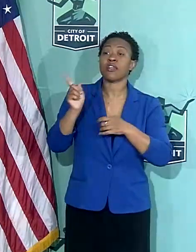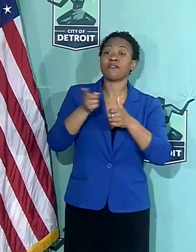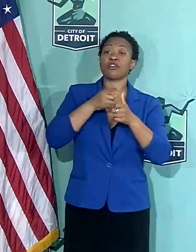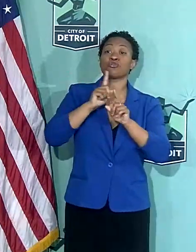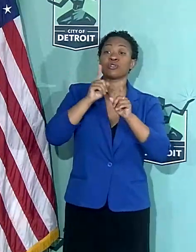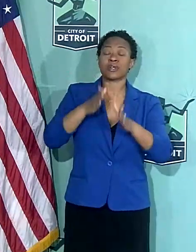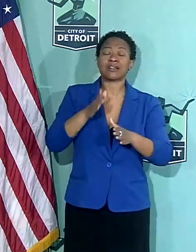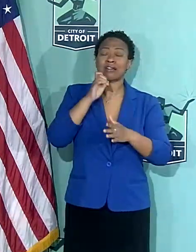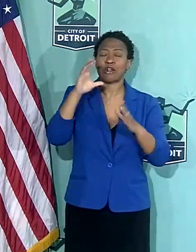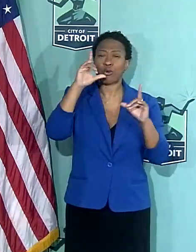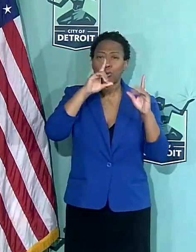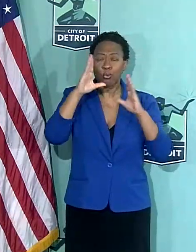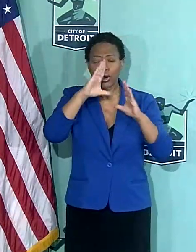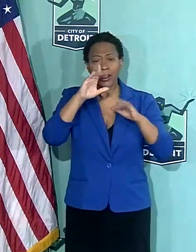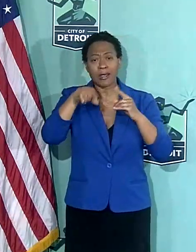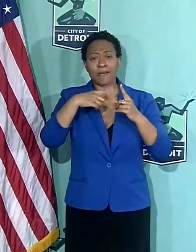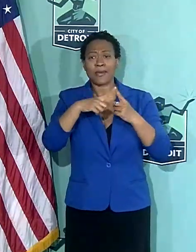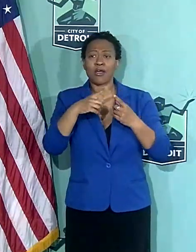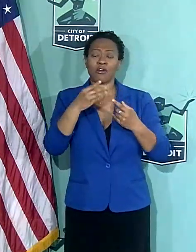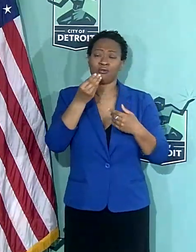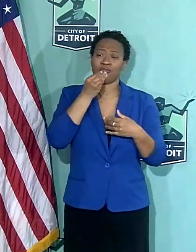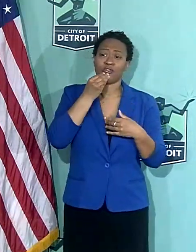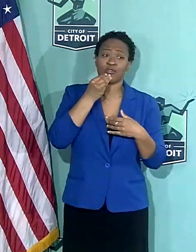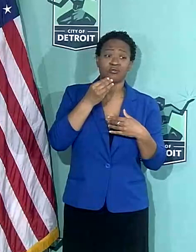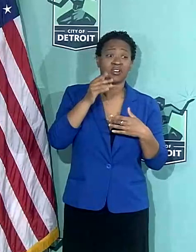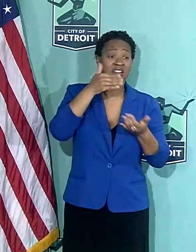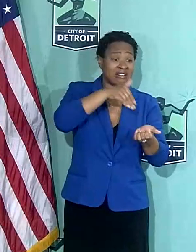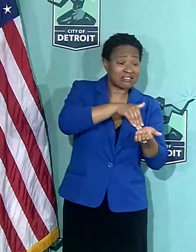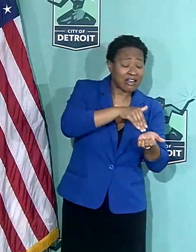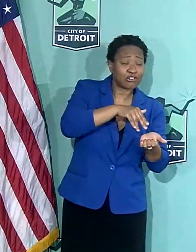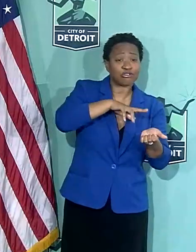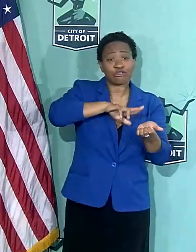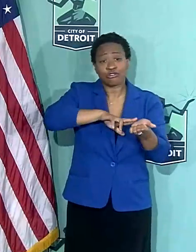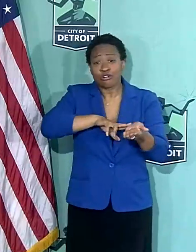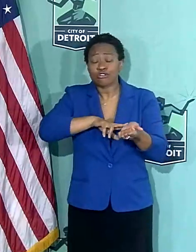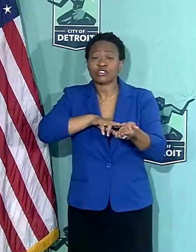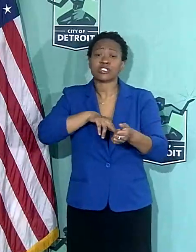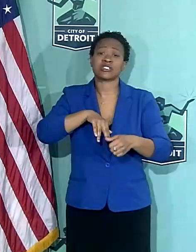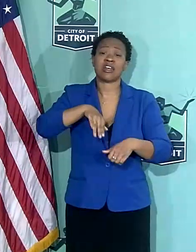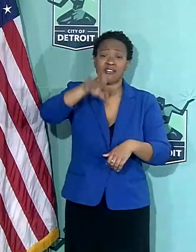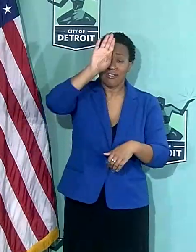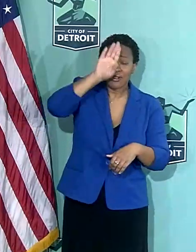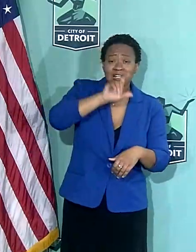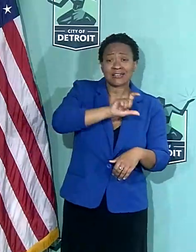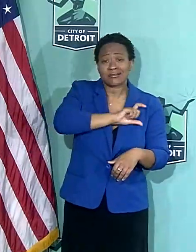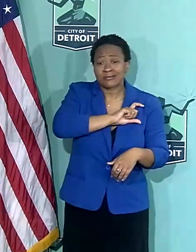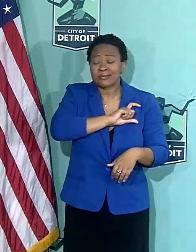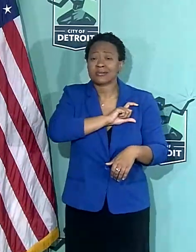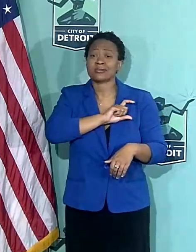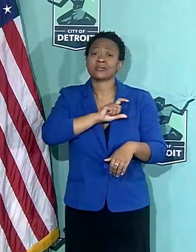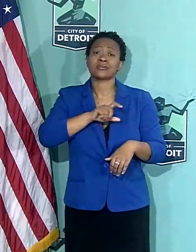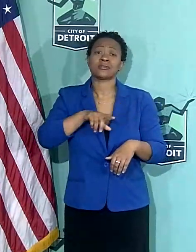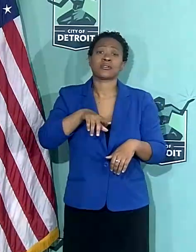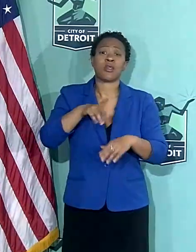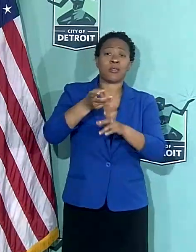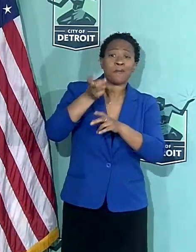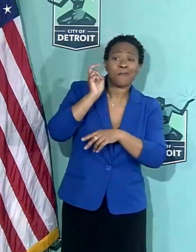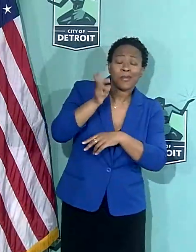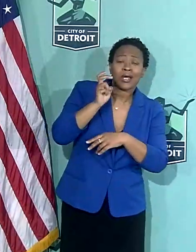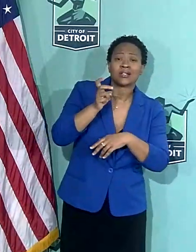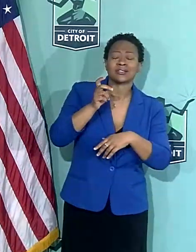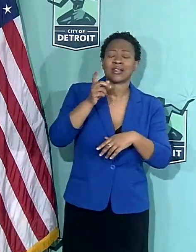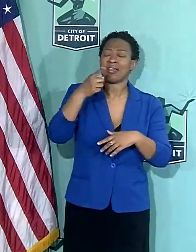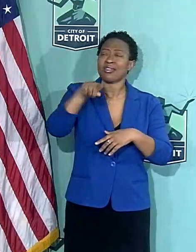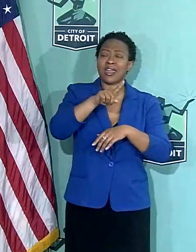something that the doctors, the nurses, the restaurateurs, the police department, they worked all the hours. They worked day and night diligently to make sure that we